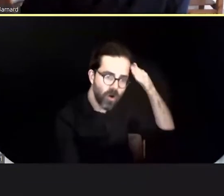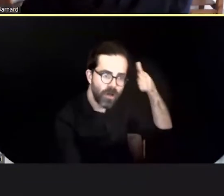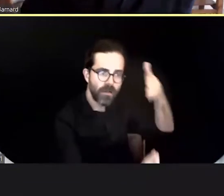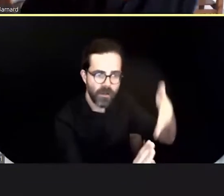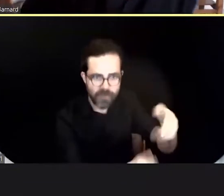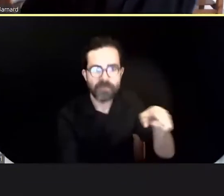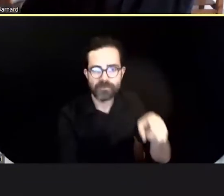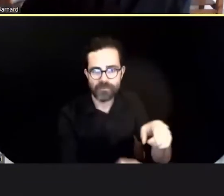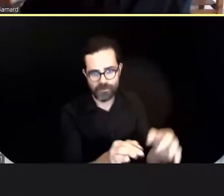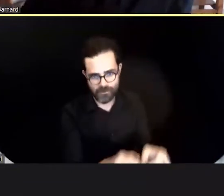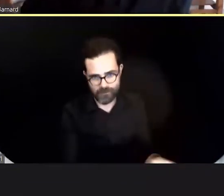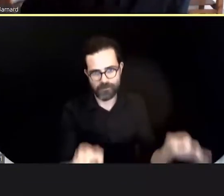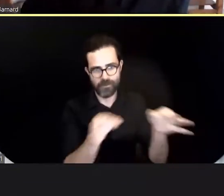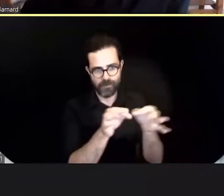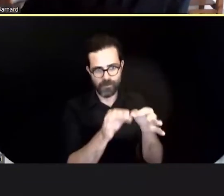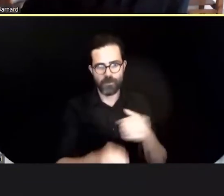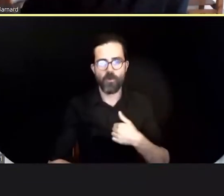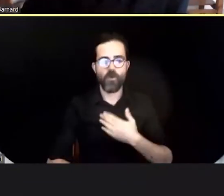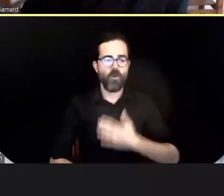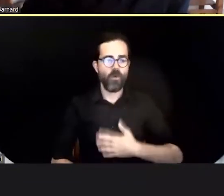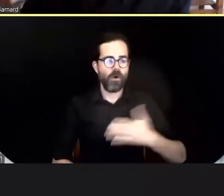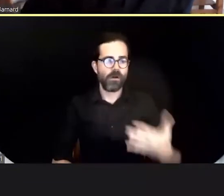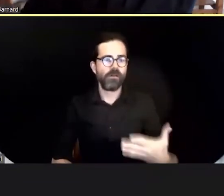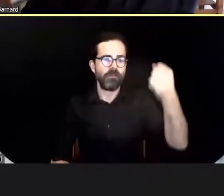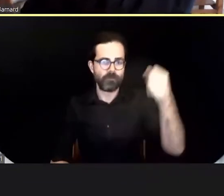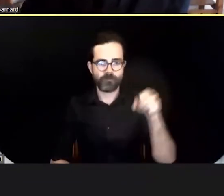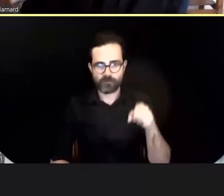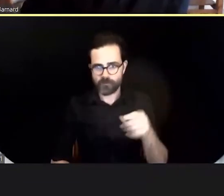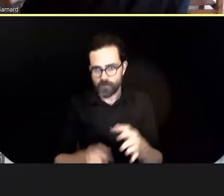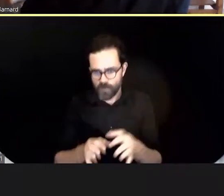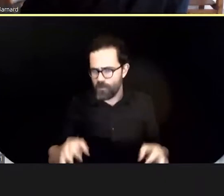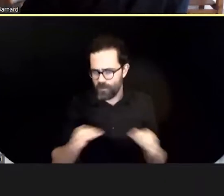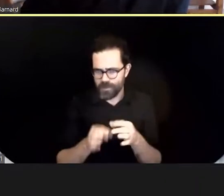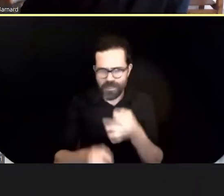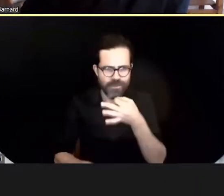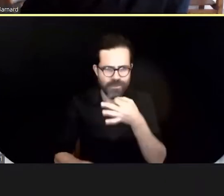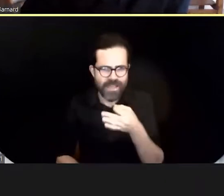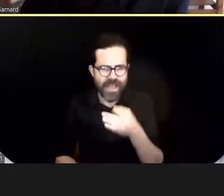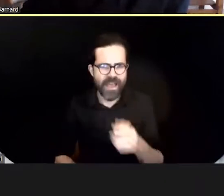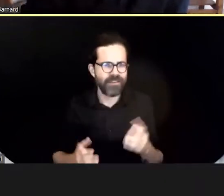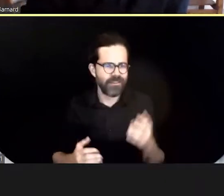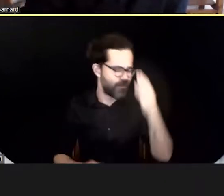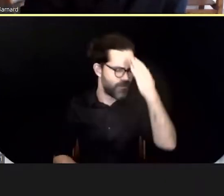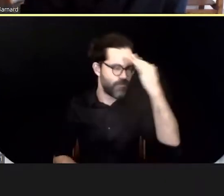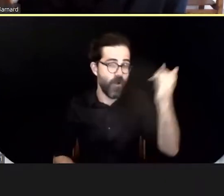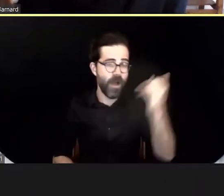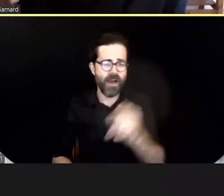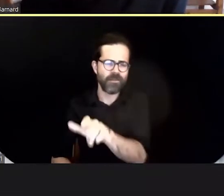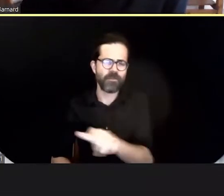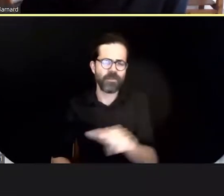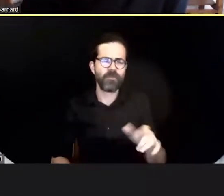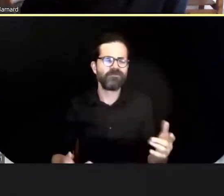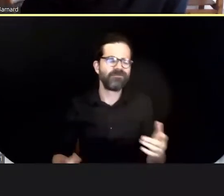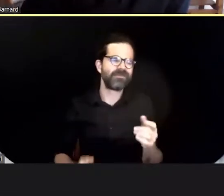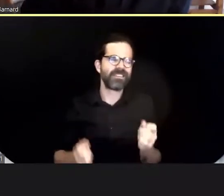people can get lost in the technology and making the technology work and forgetting why they're bothering in the first place.